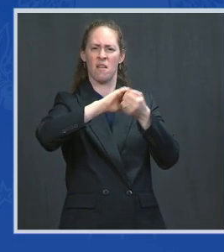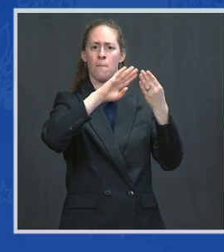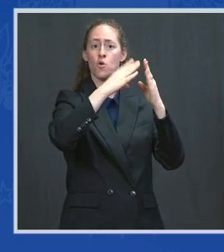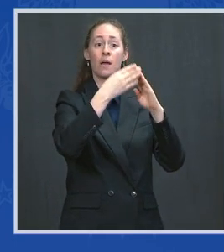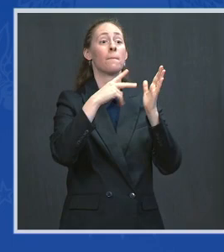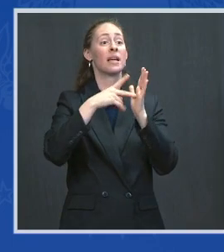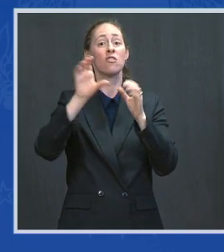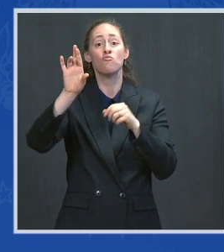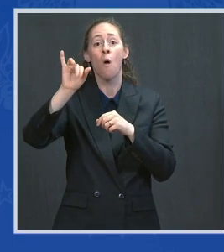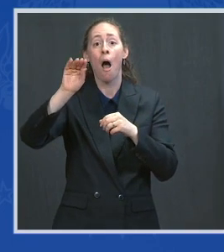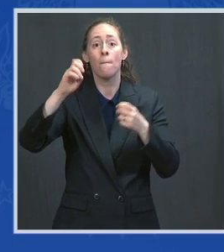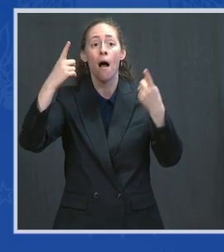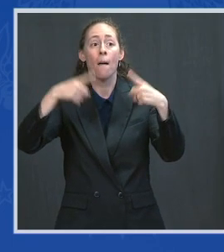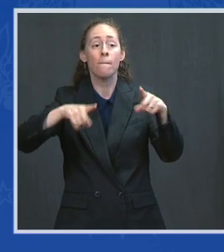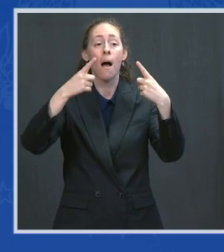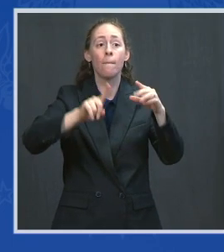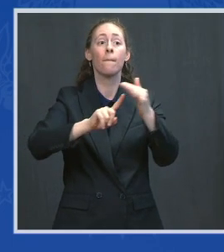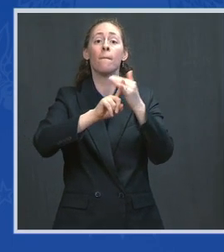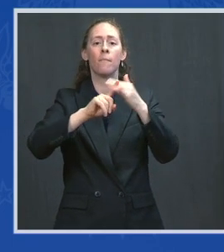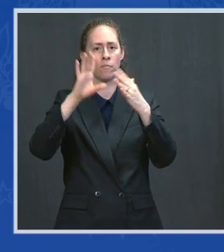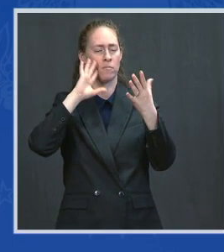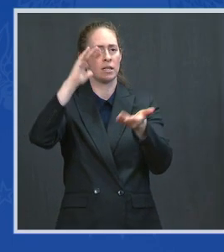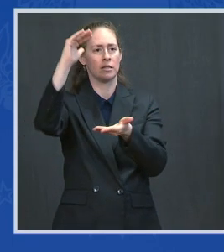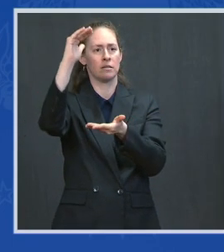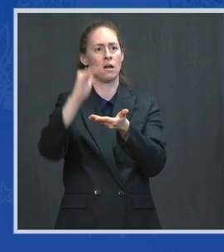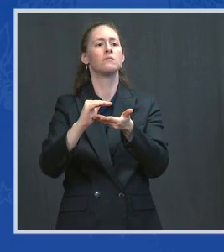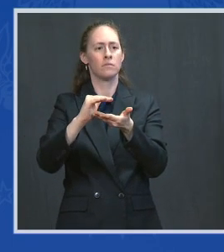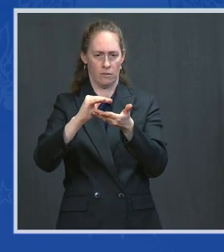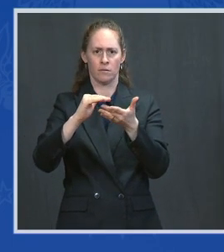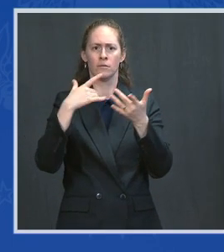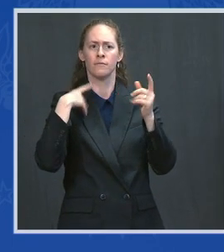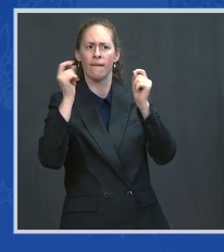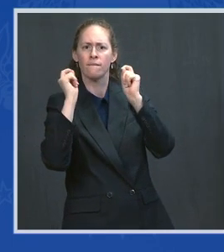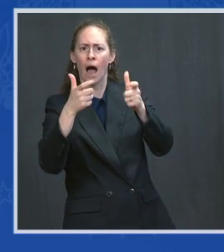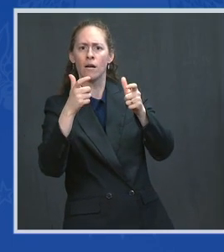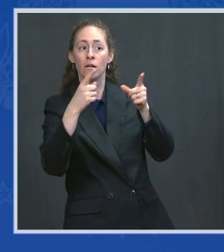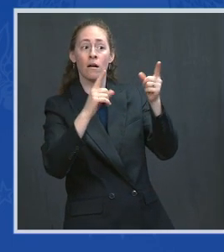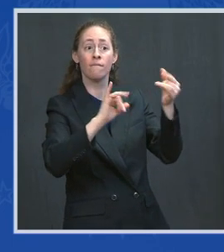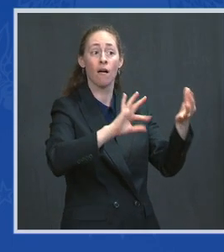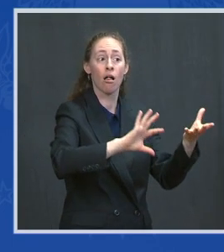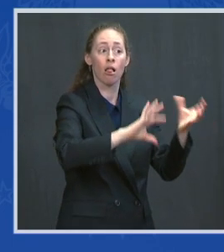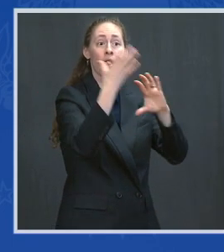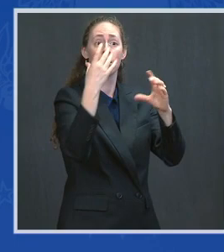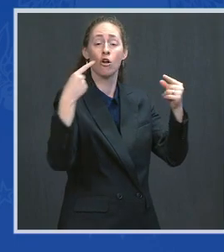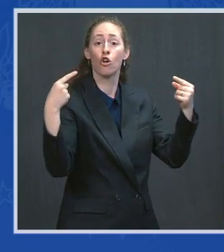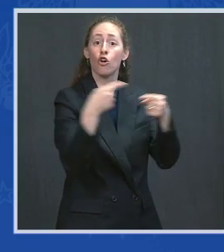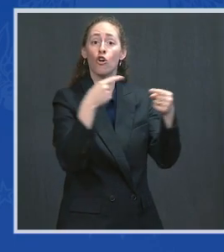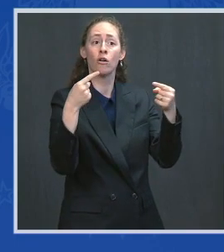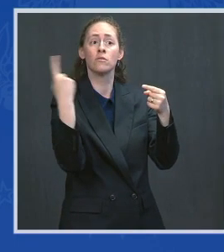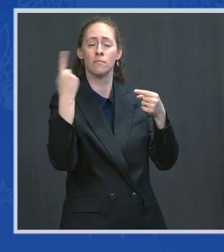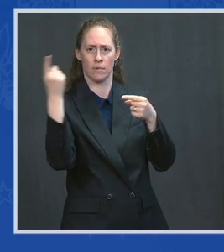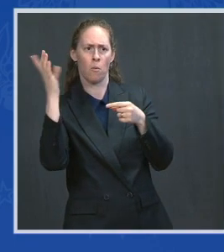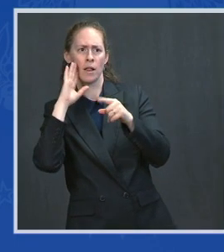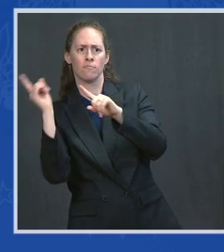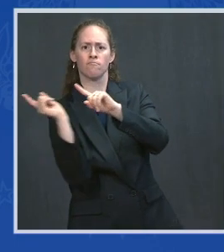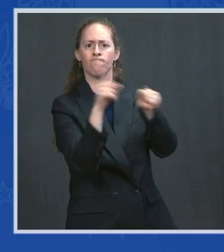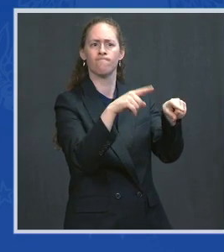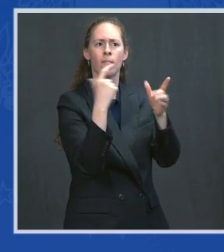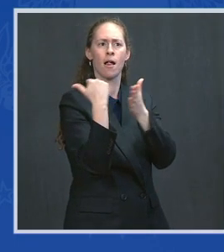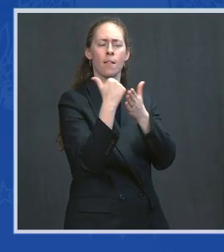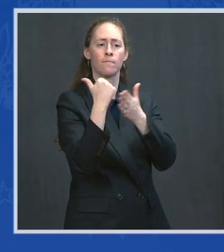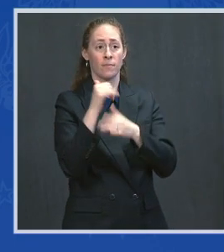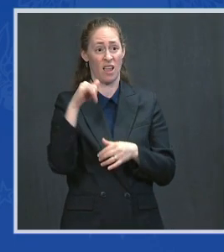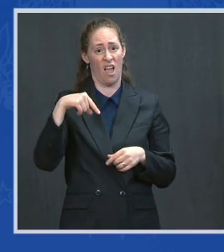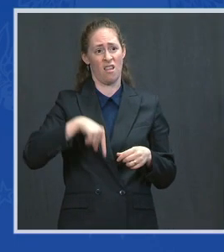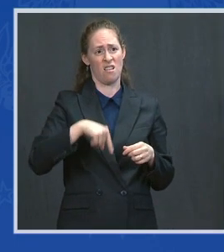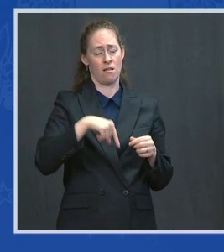extremism and domestic terrorism. And with the new law, this new law, the Department of Justice and our entire